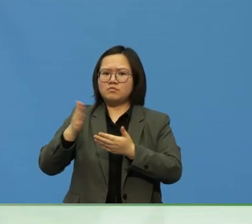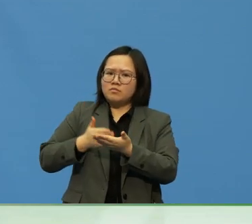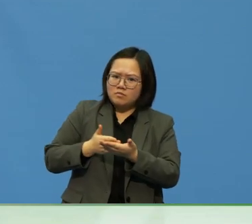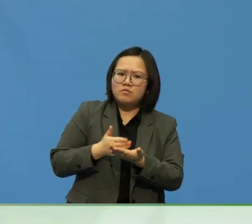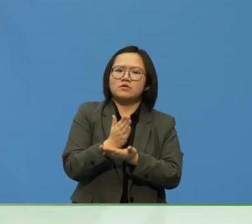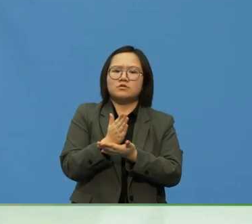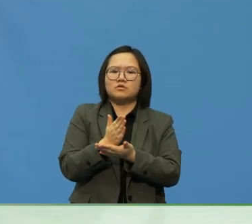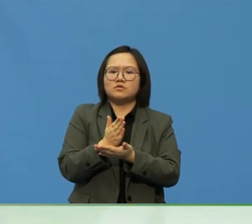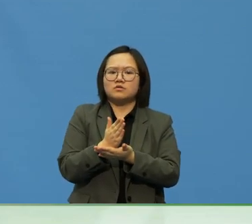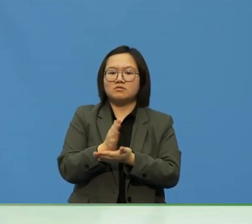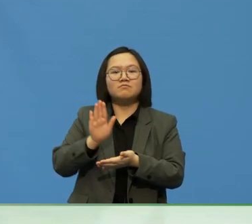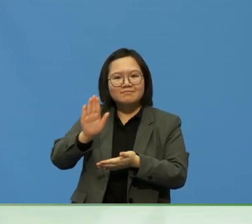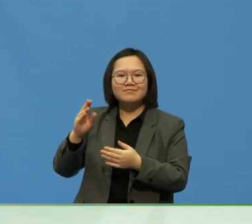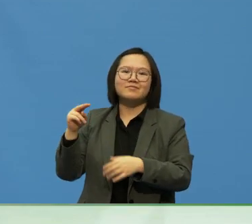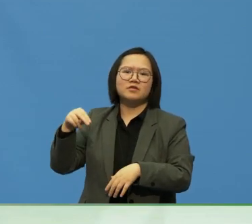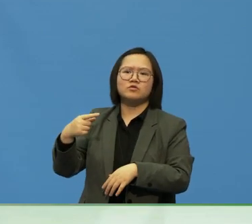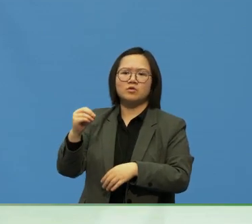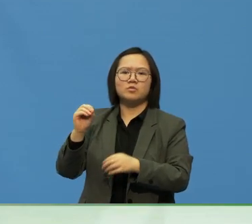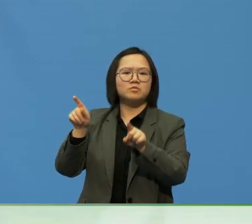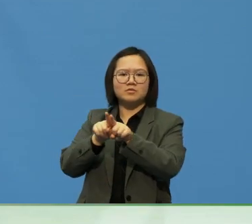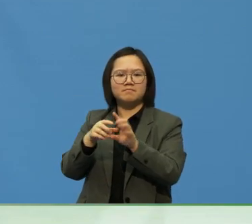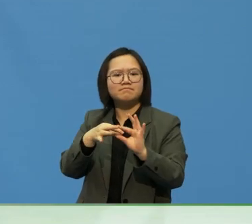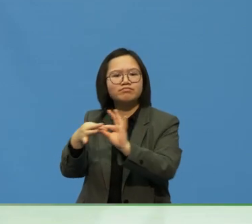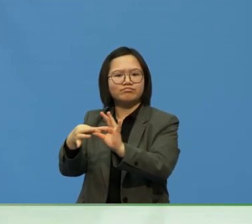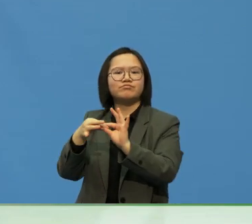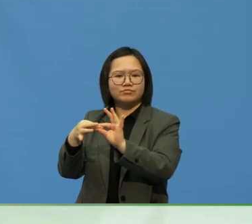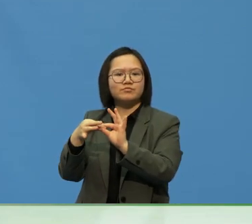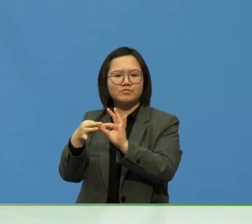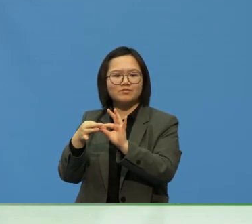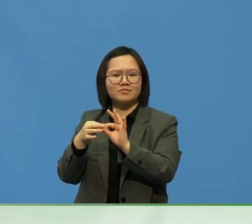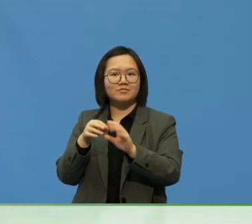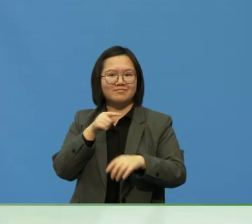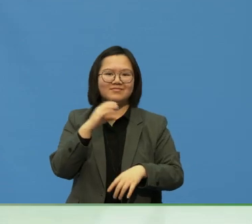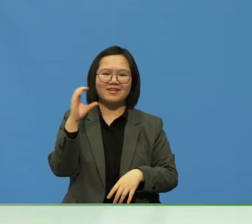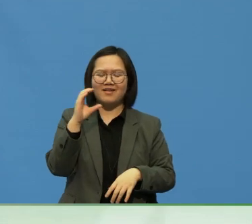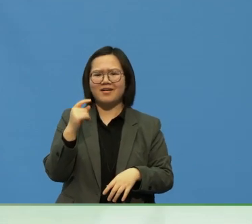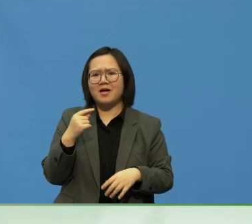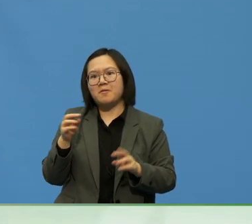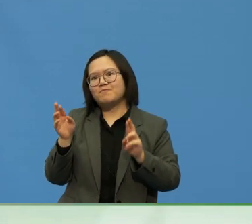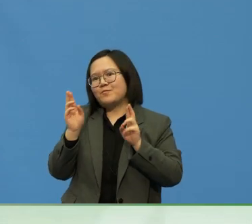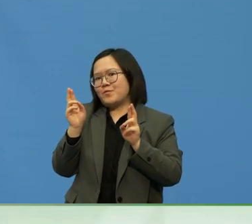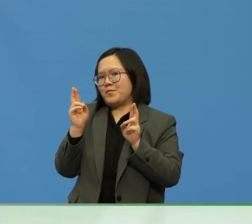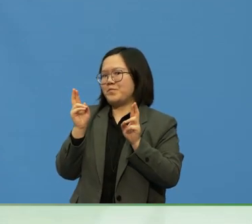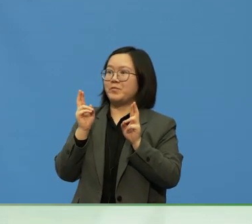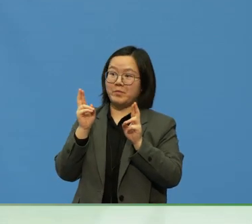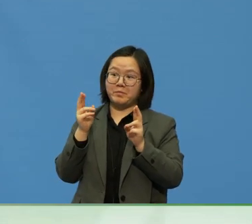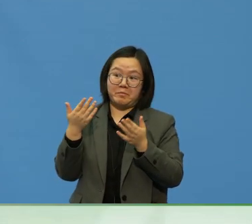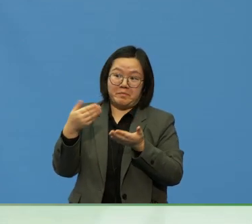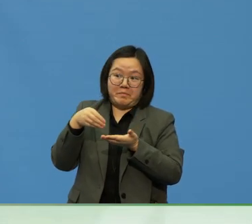such regulation. And get paid for doing so, I hope. Doesn't say that.